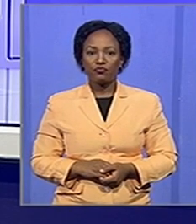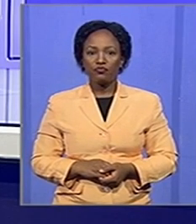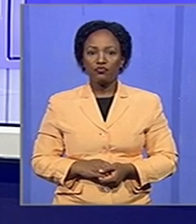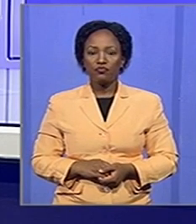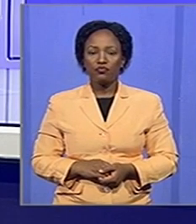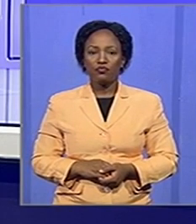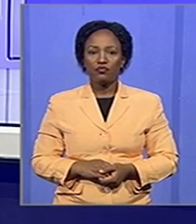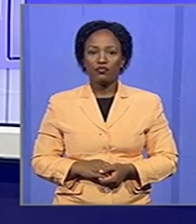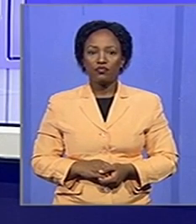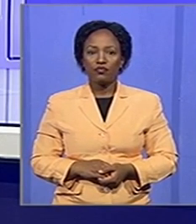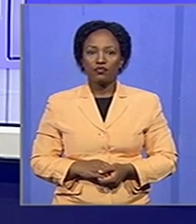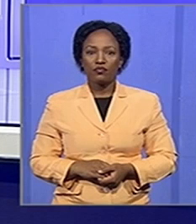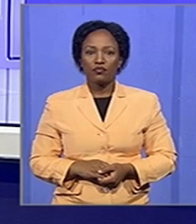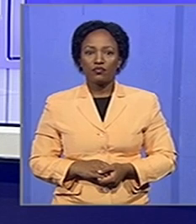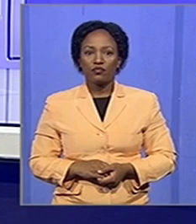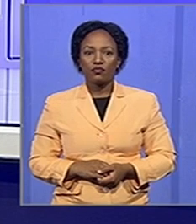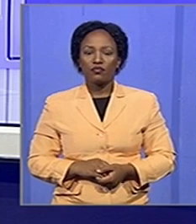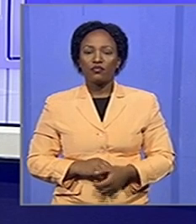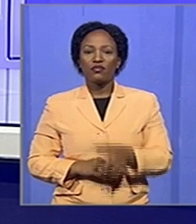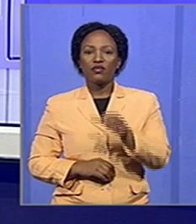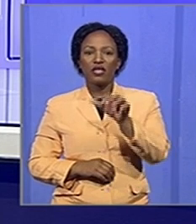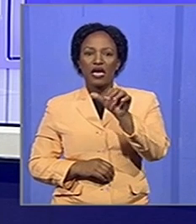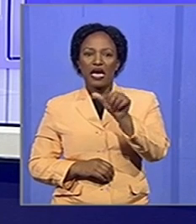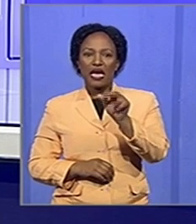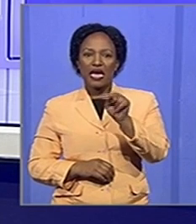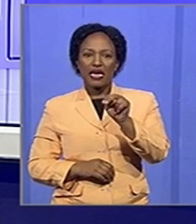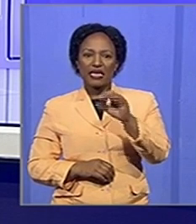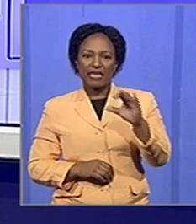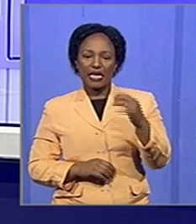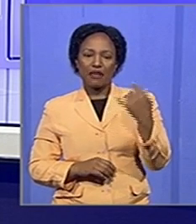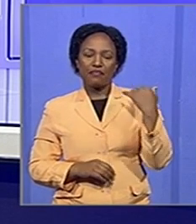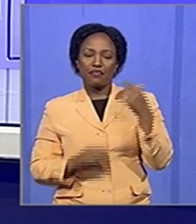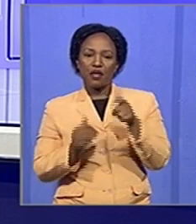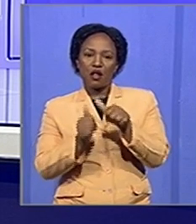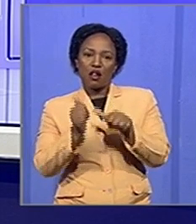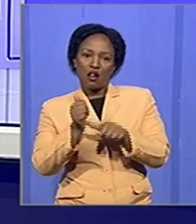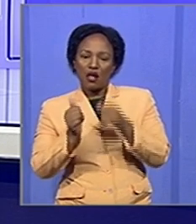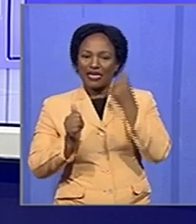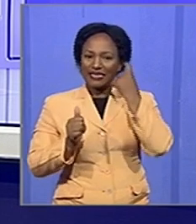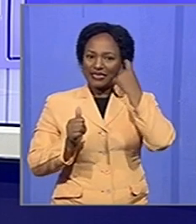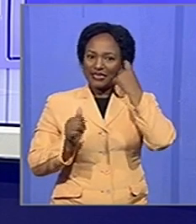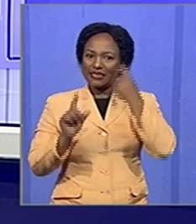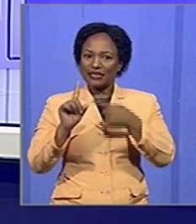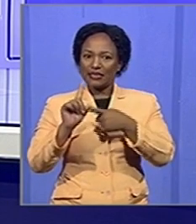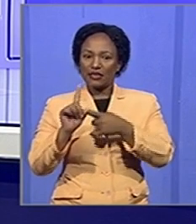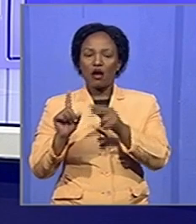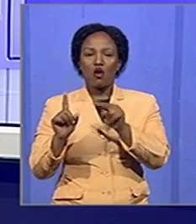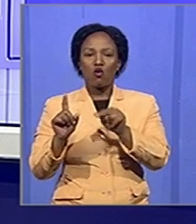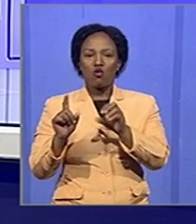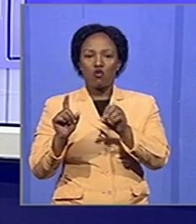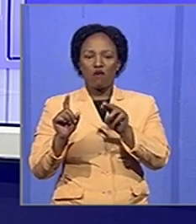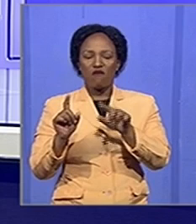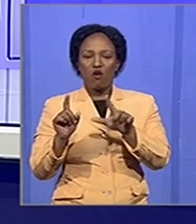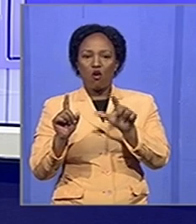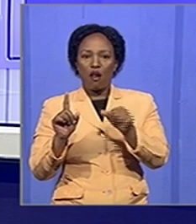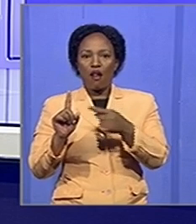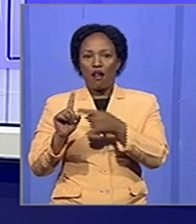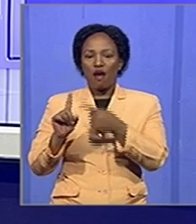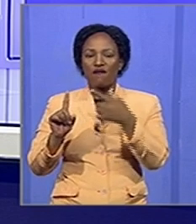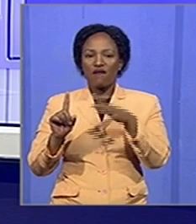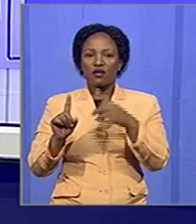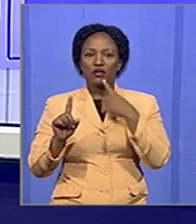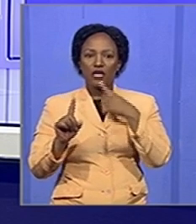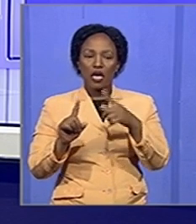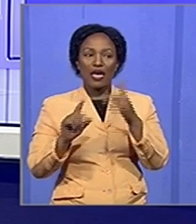Motlatsi wa pele wa mongodi kakaretso wa ANC Nomvula Mokonyane o re moga o se o kopantse baetapele ho tswa dinaheng